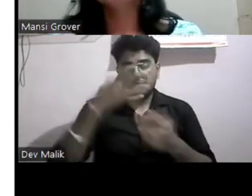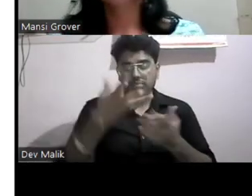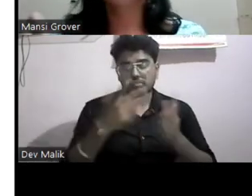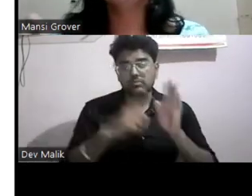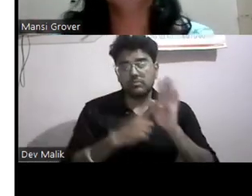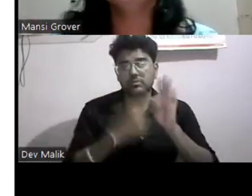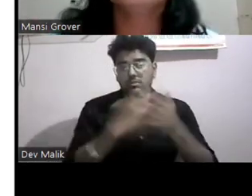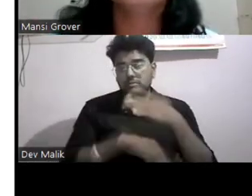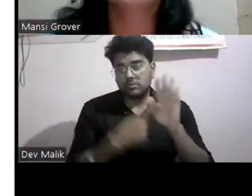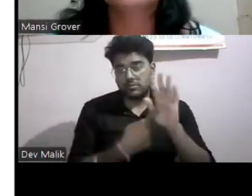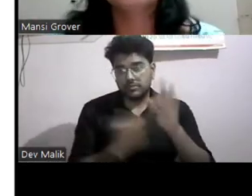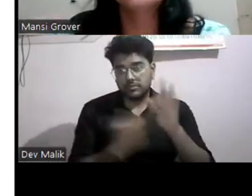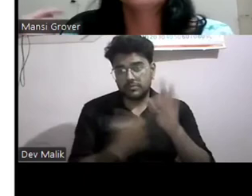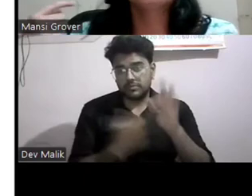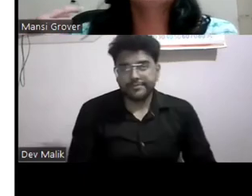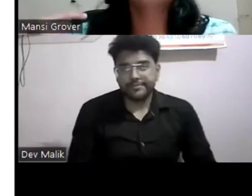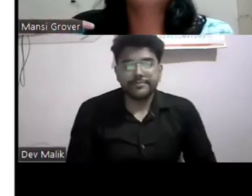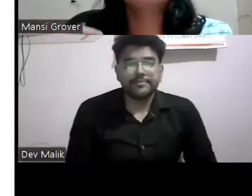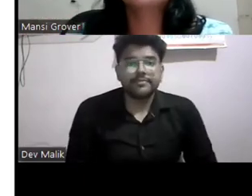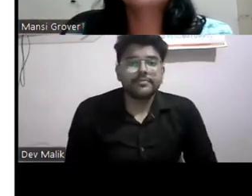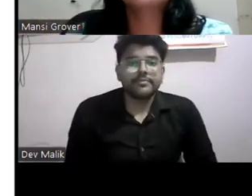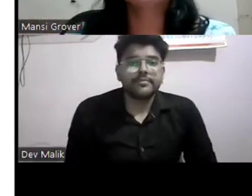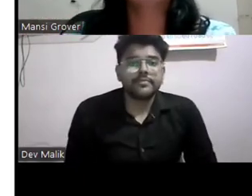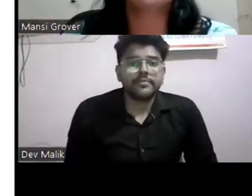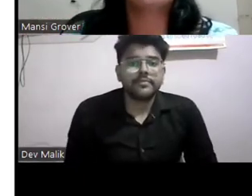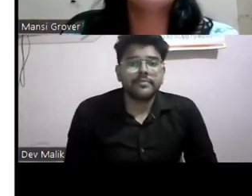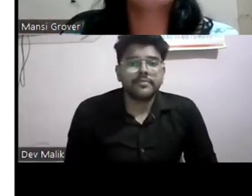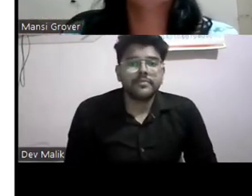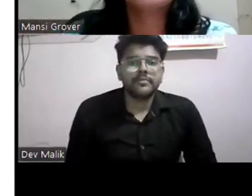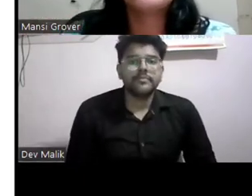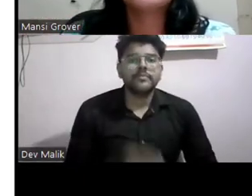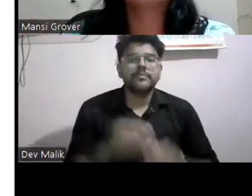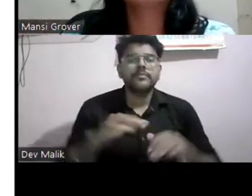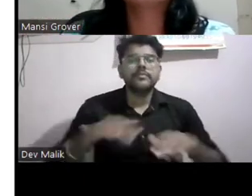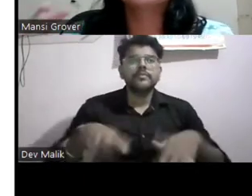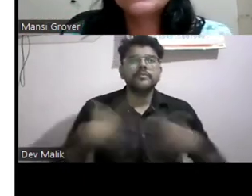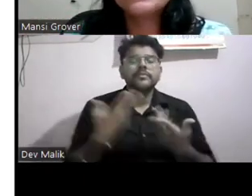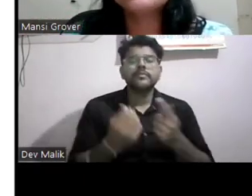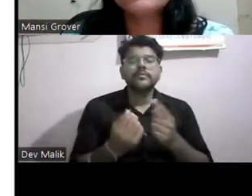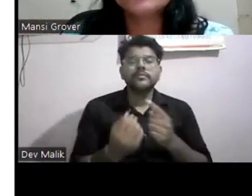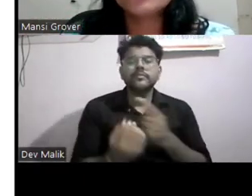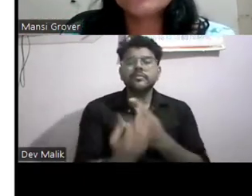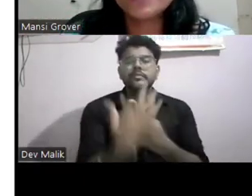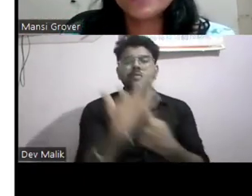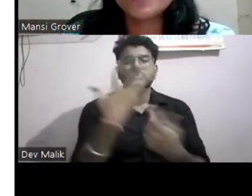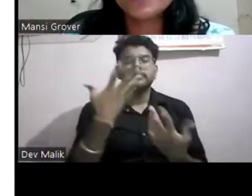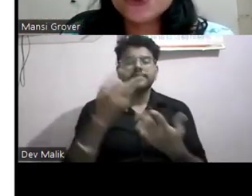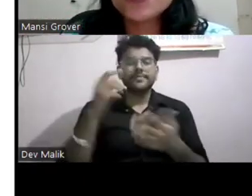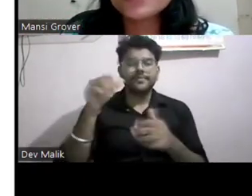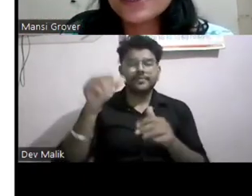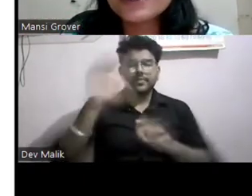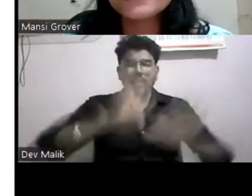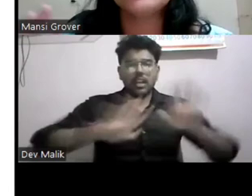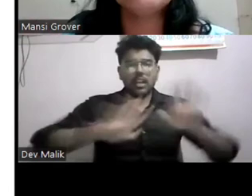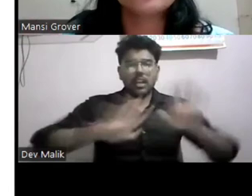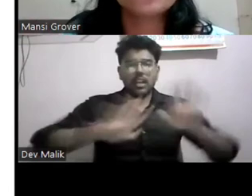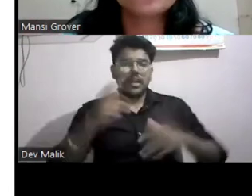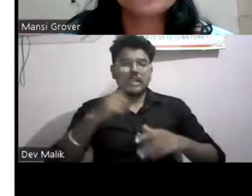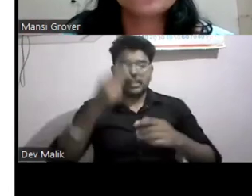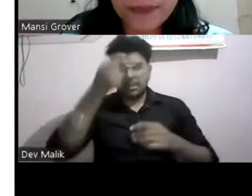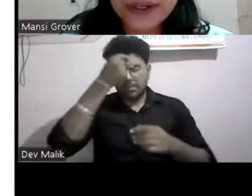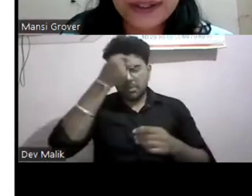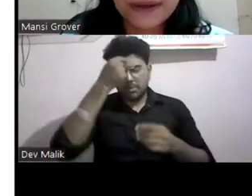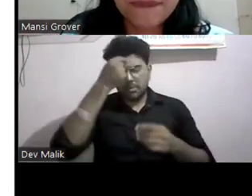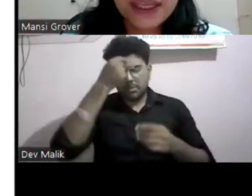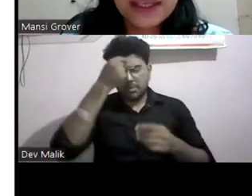how being, you know, prone to trauma has created, you know, issues in the daily